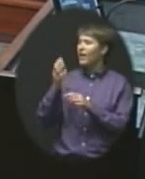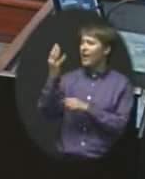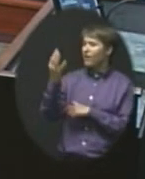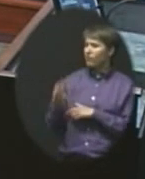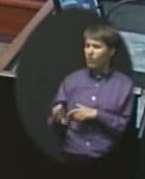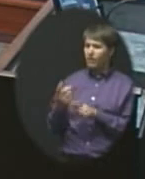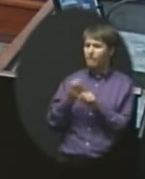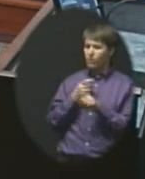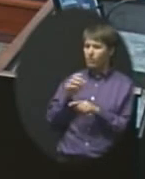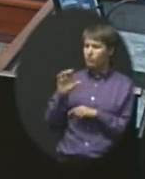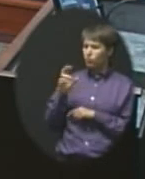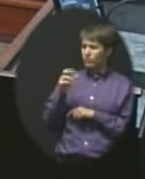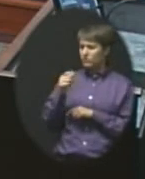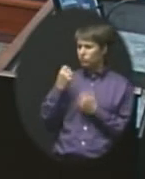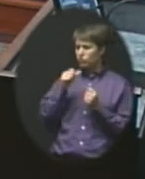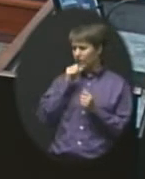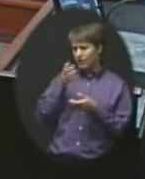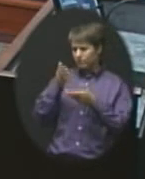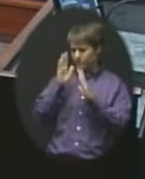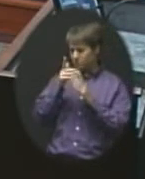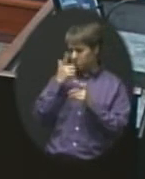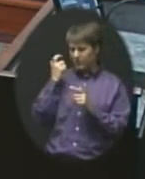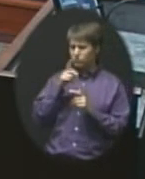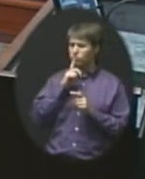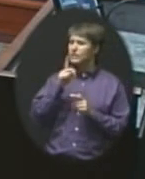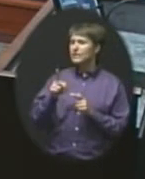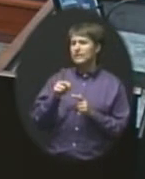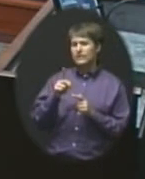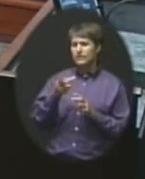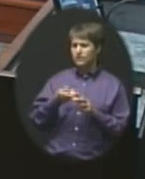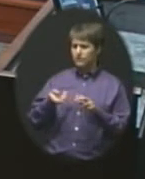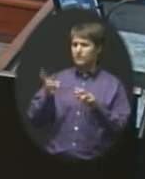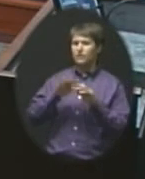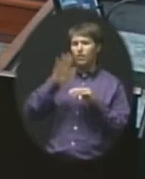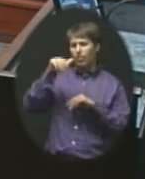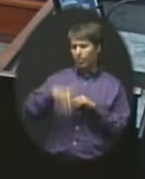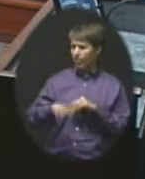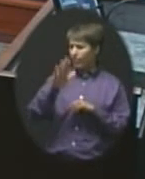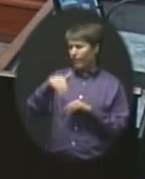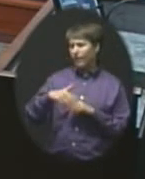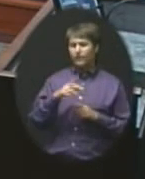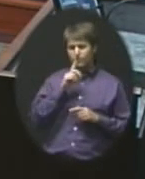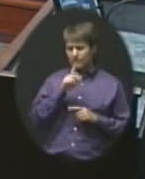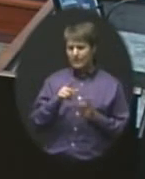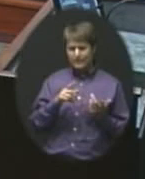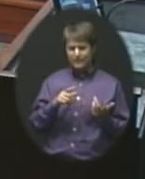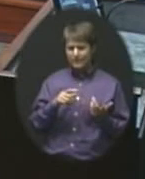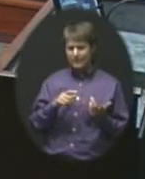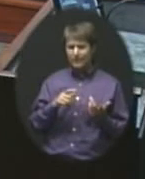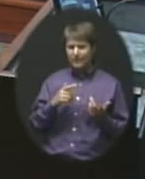Chris Grawlup, but we try not to pay any attention to that because it really does go up and down. Okay. And